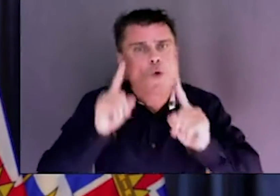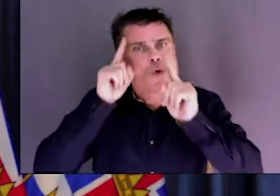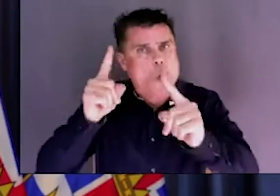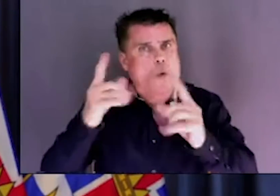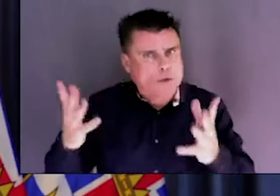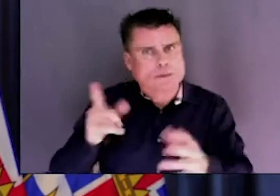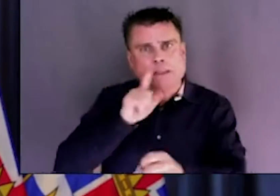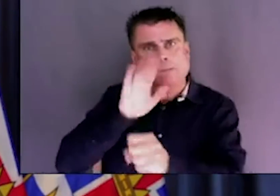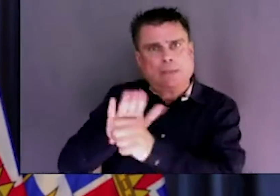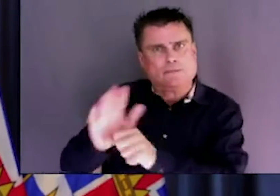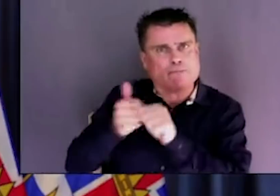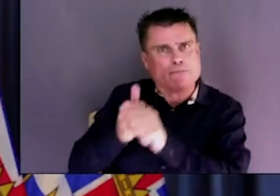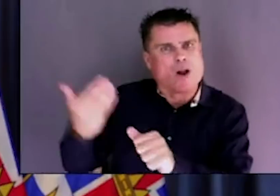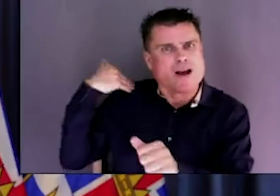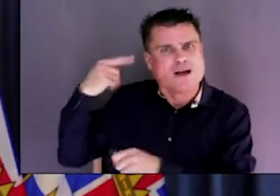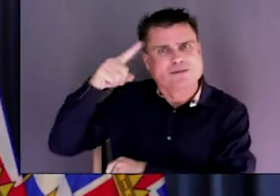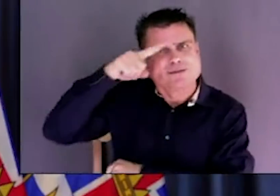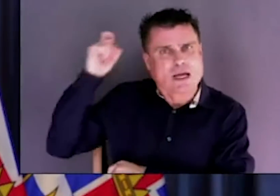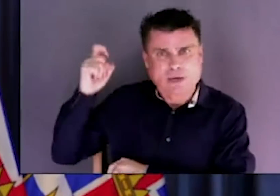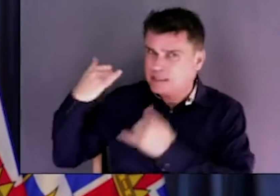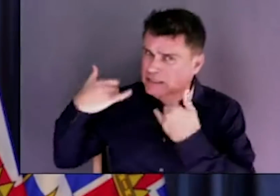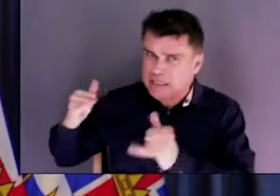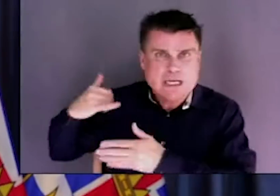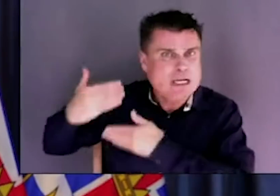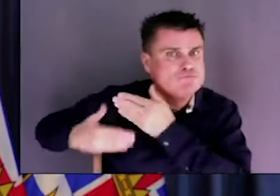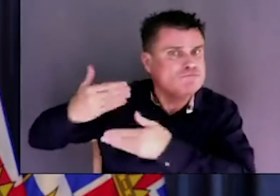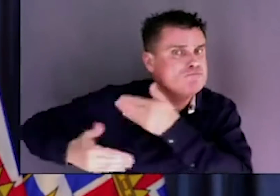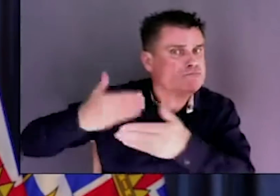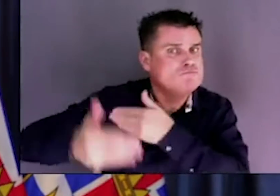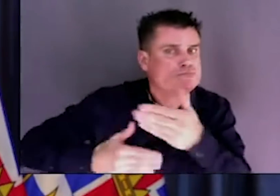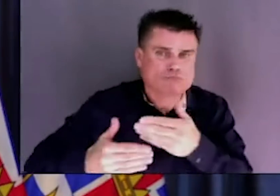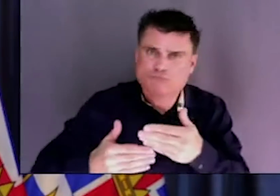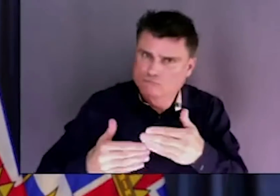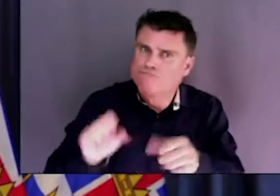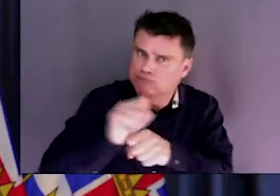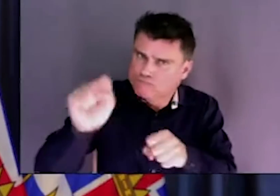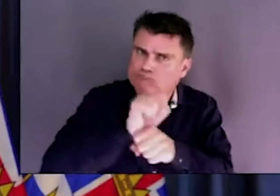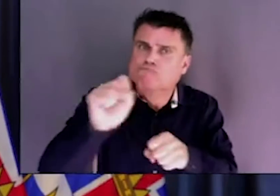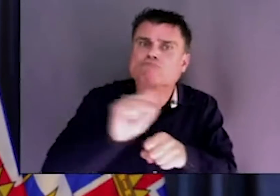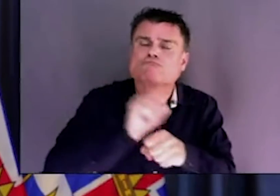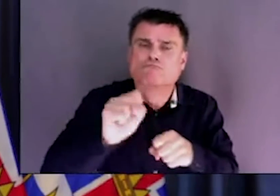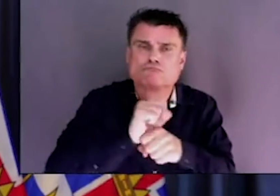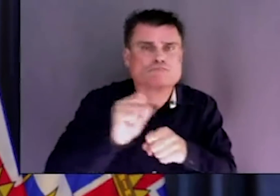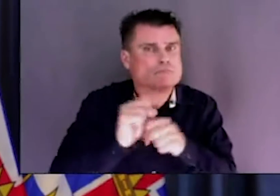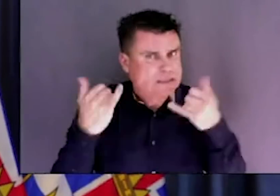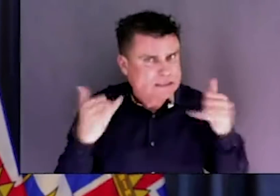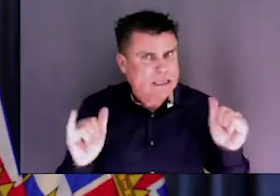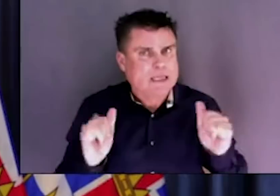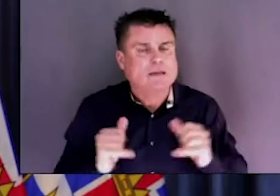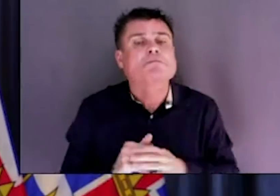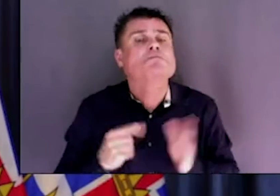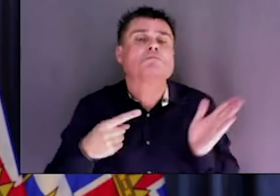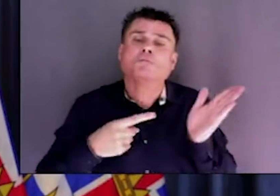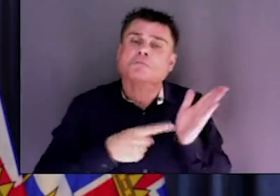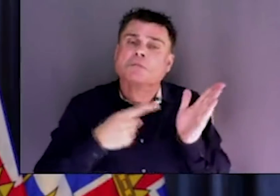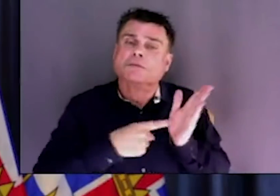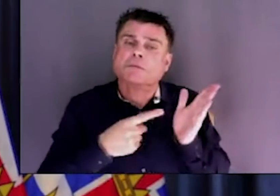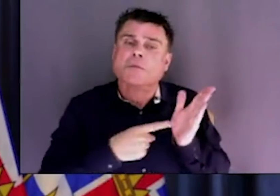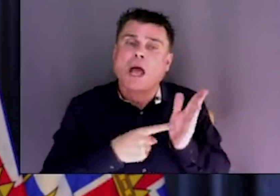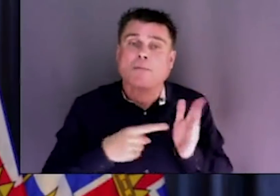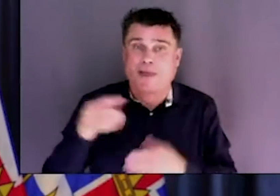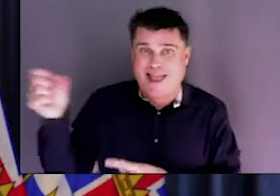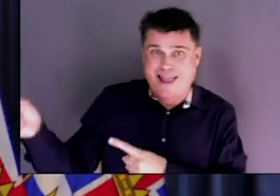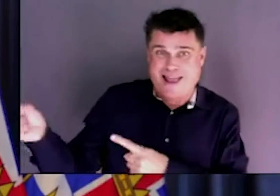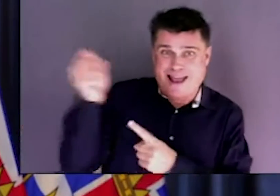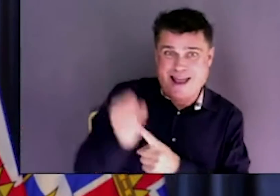give you the details of how many people have been hired, where they've been deployed. We need to do some training in many cases. We're trying to do that